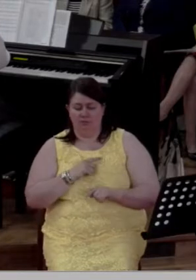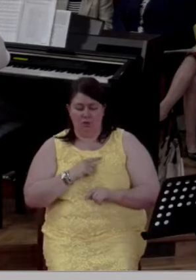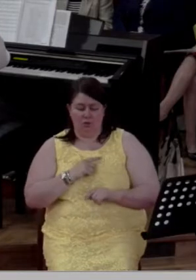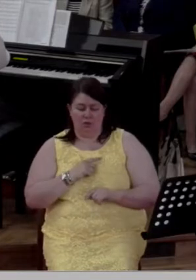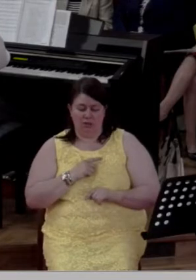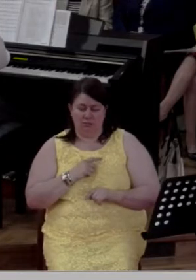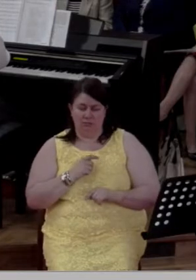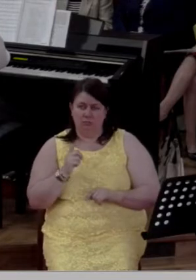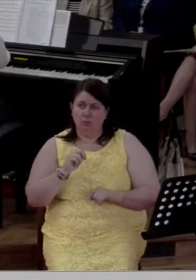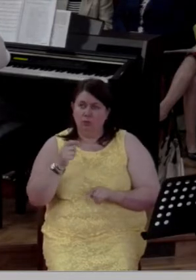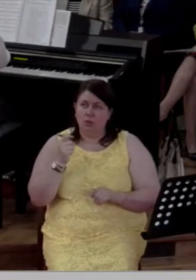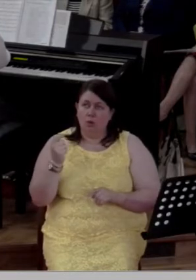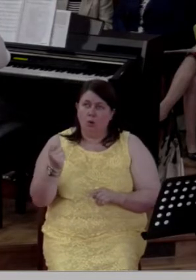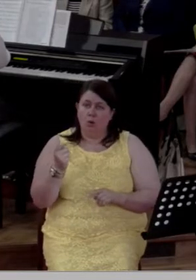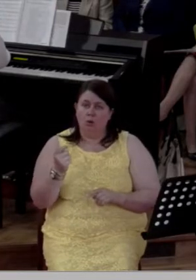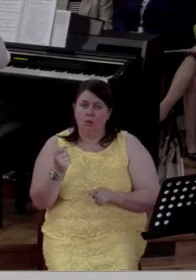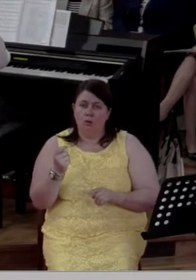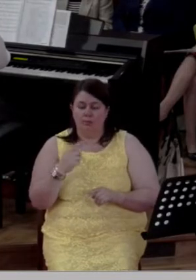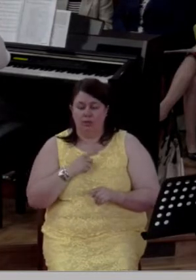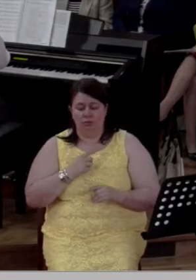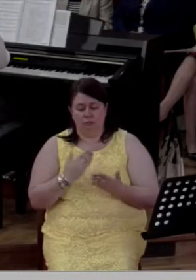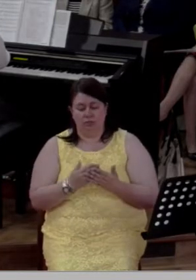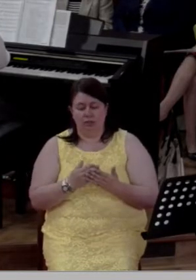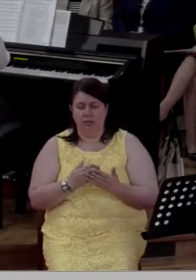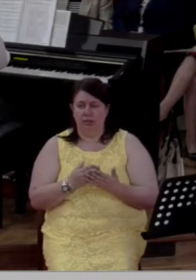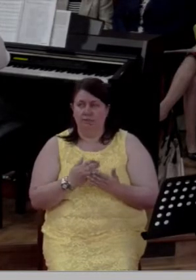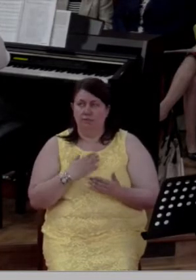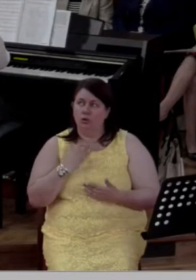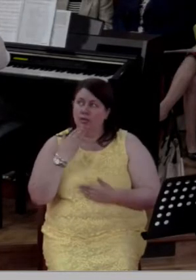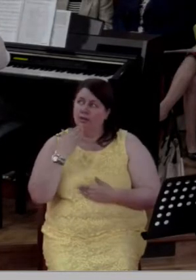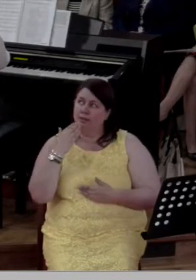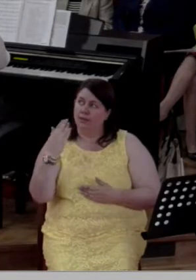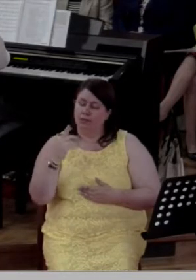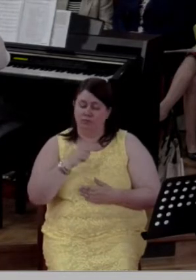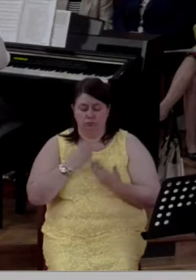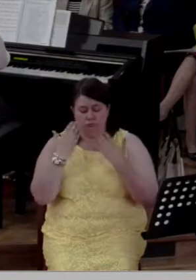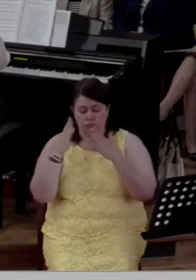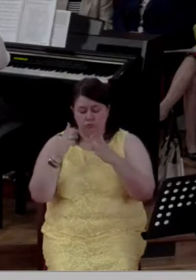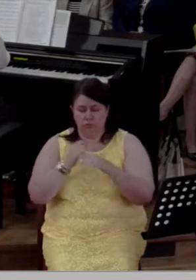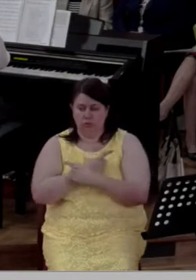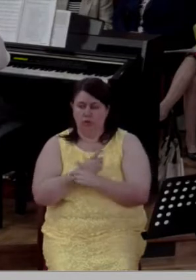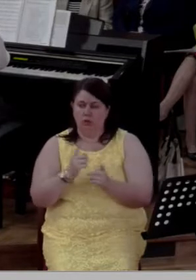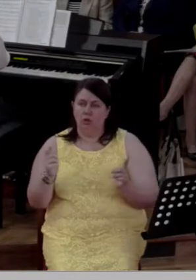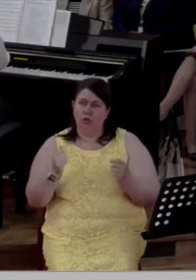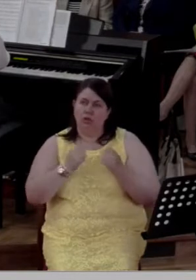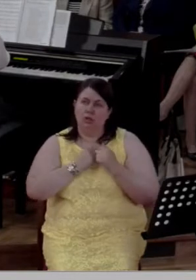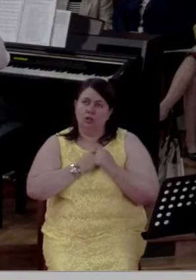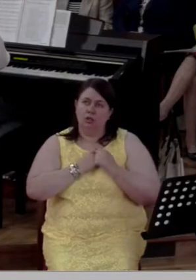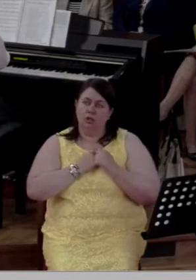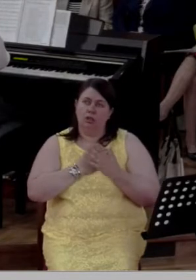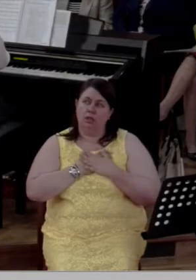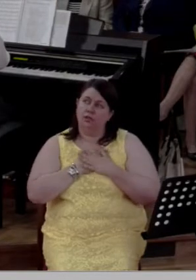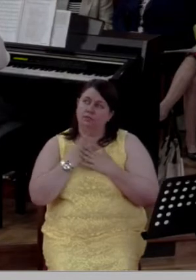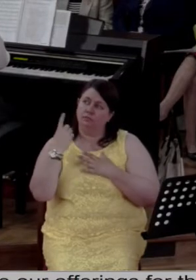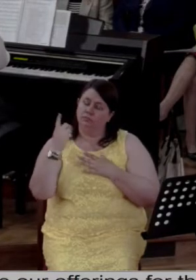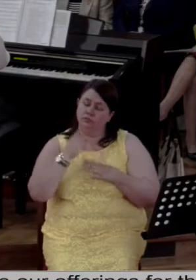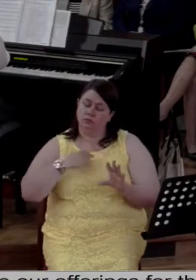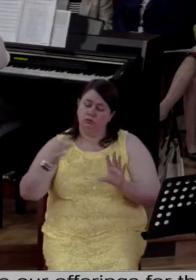debt, but as a gesture of gratitude, as an expression of our love offered to you in joyful